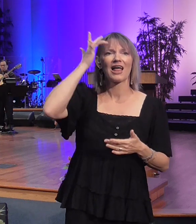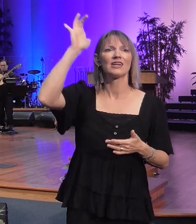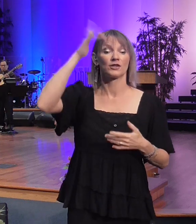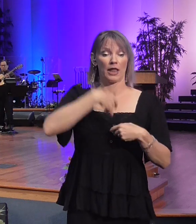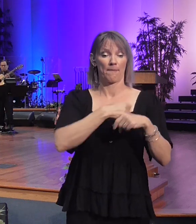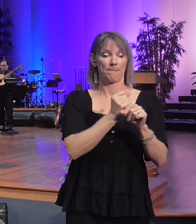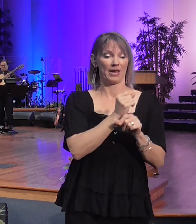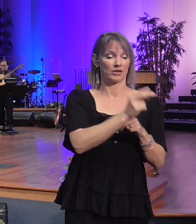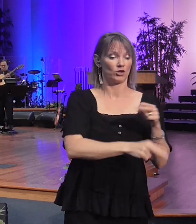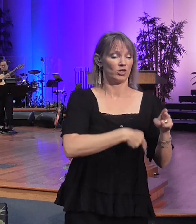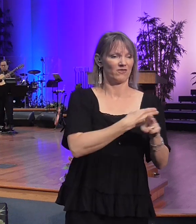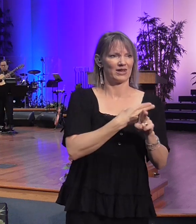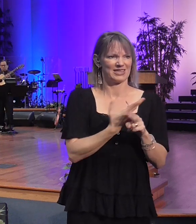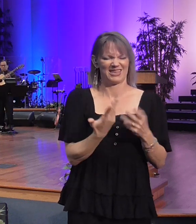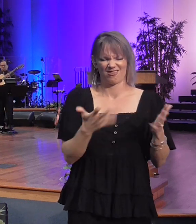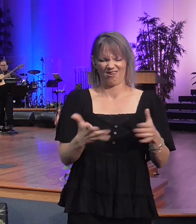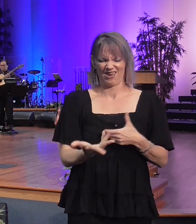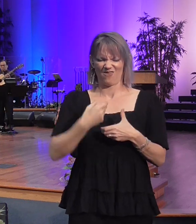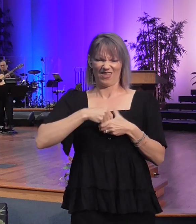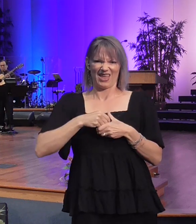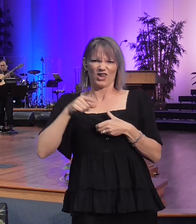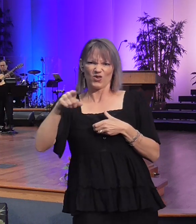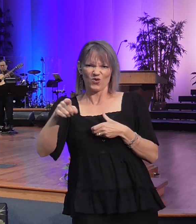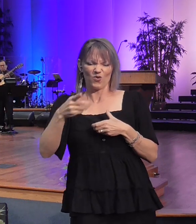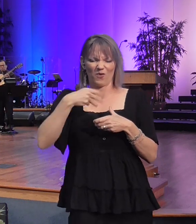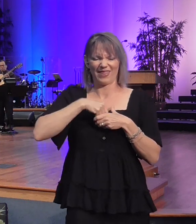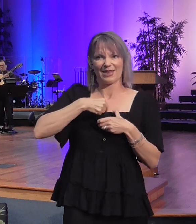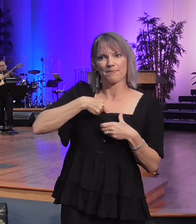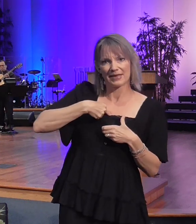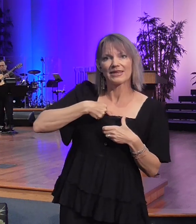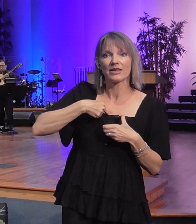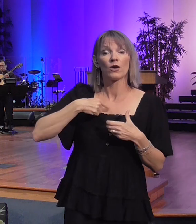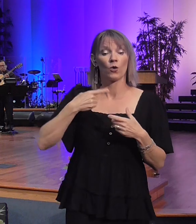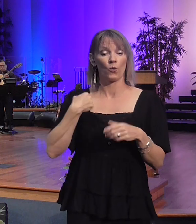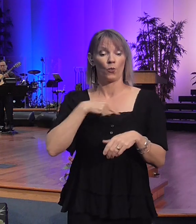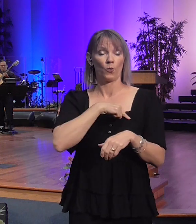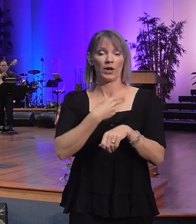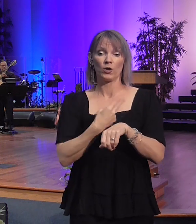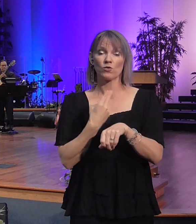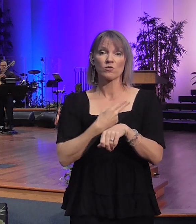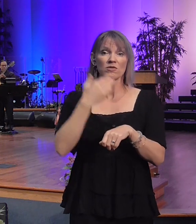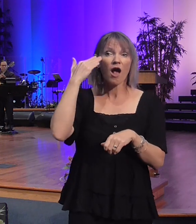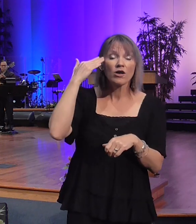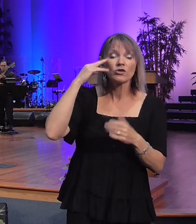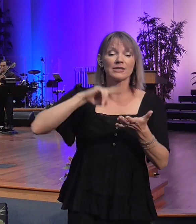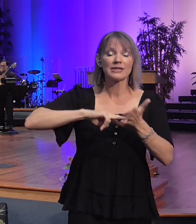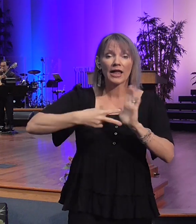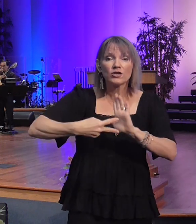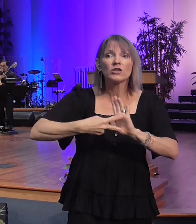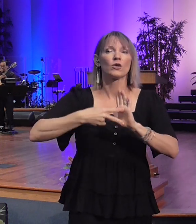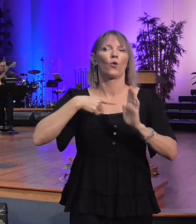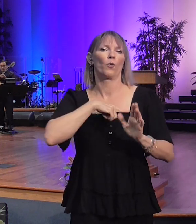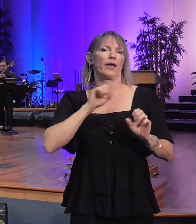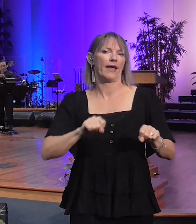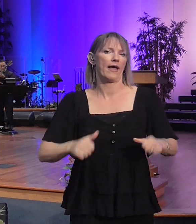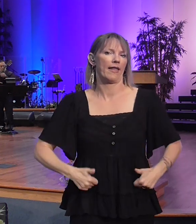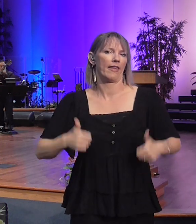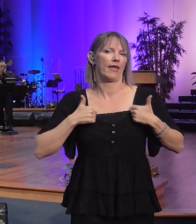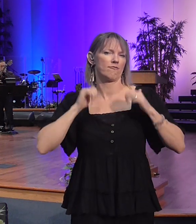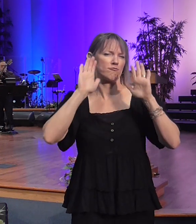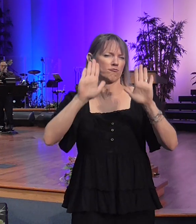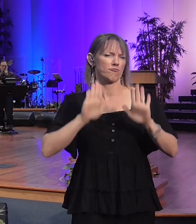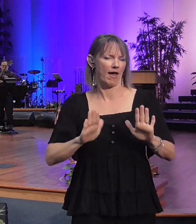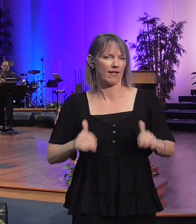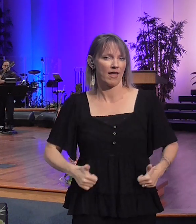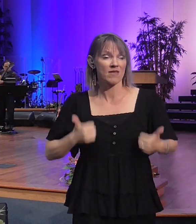and me, and when we use it consciously and intentionally, we can live great lives. And so if you're new here, we're so glad you're